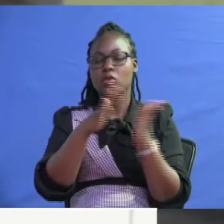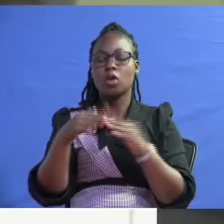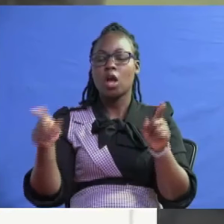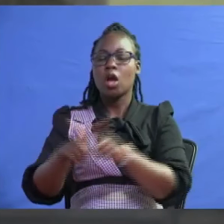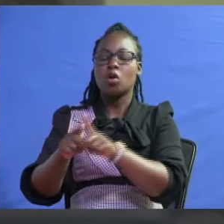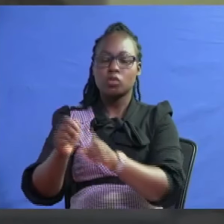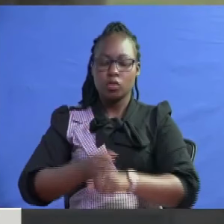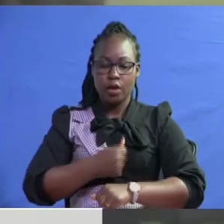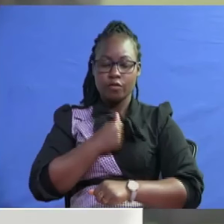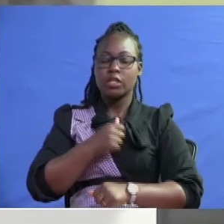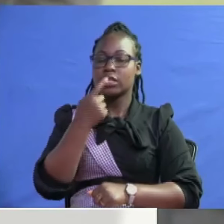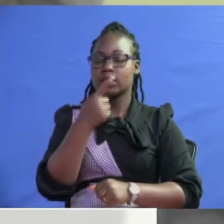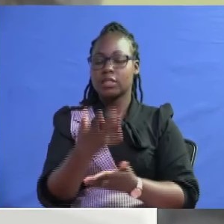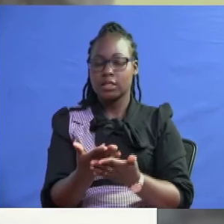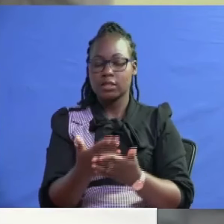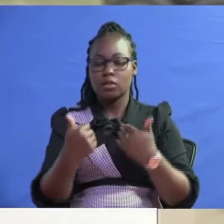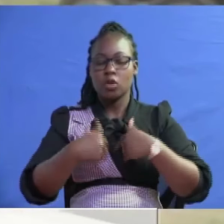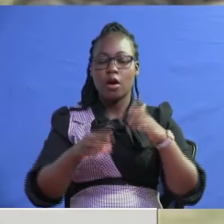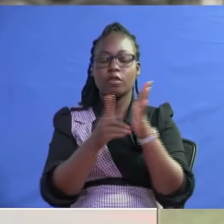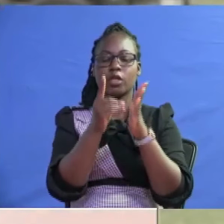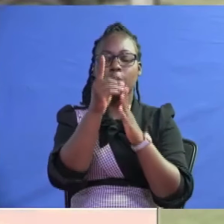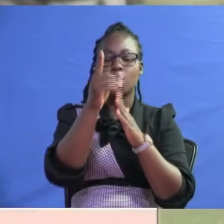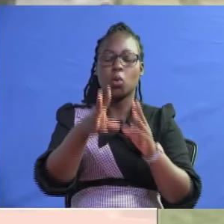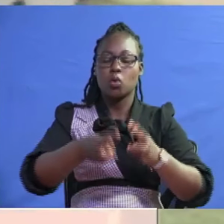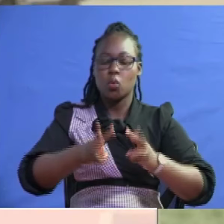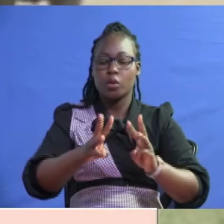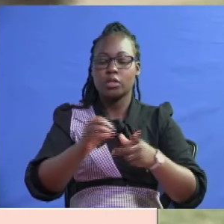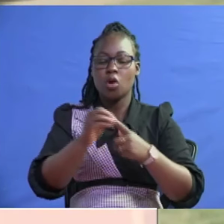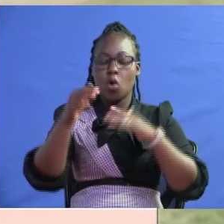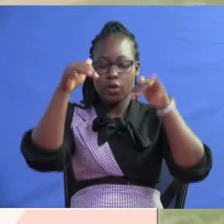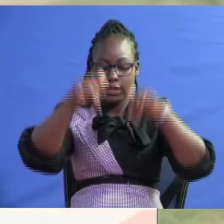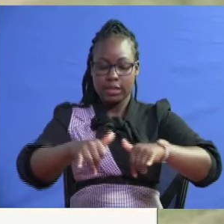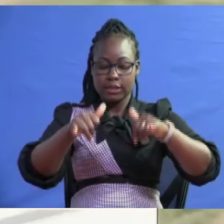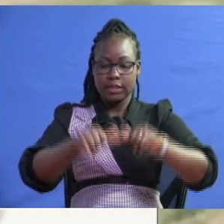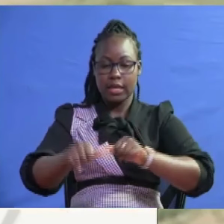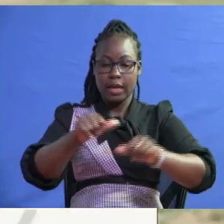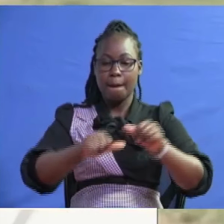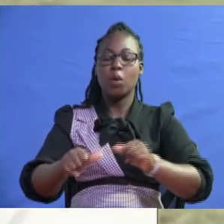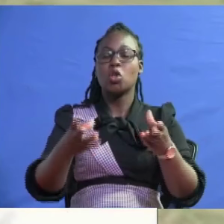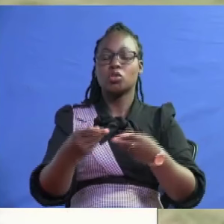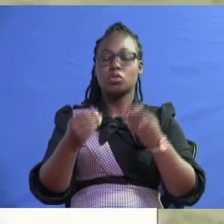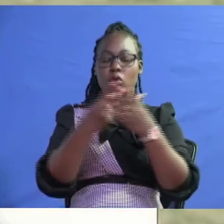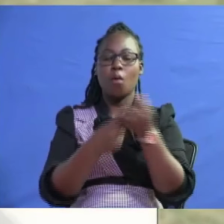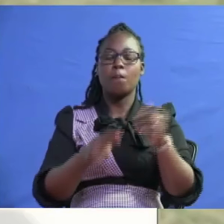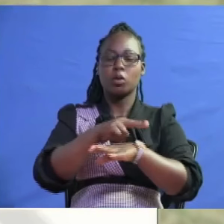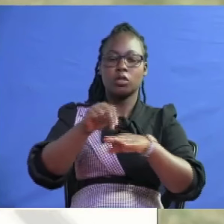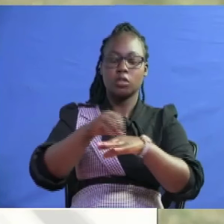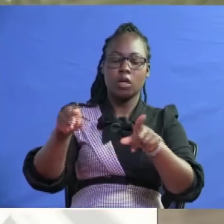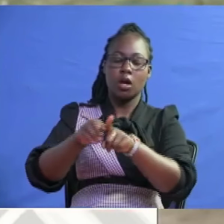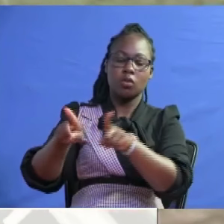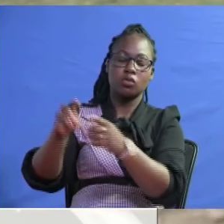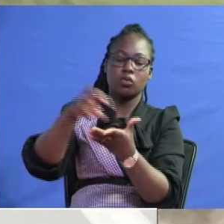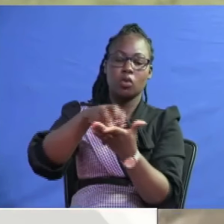the move, say, will help on development strategies on sustainable solution of both the national and continental